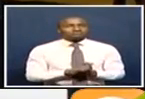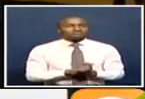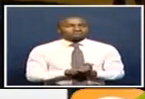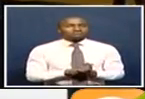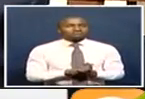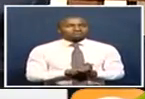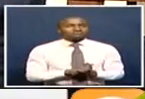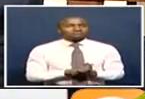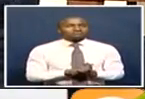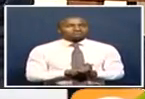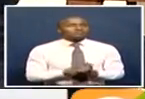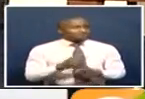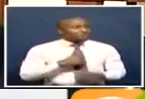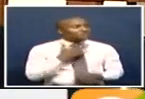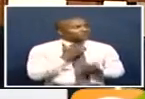I still want more children.